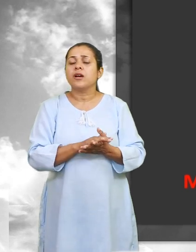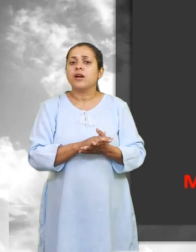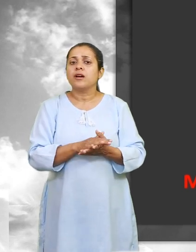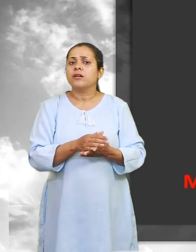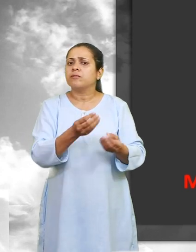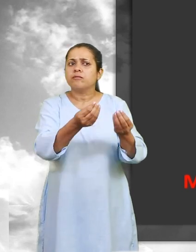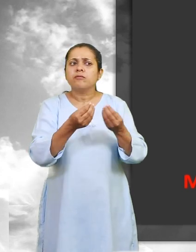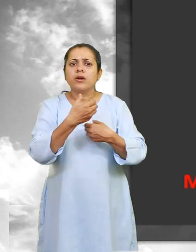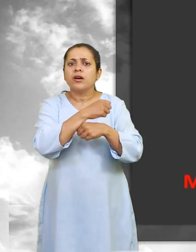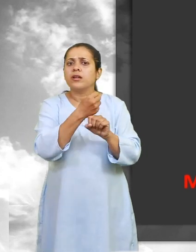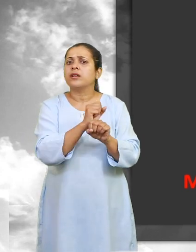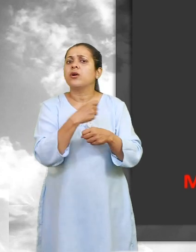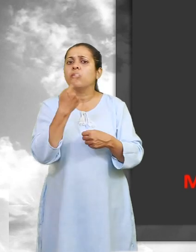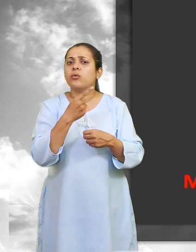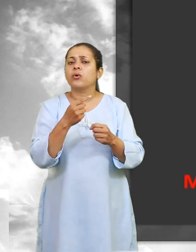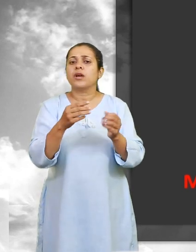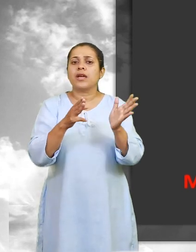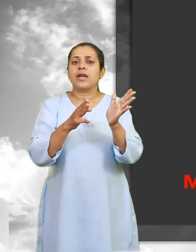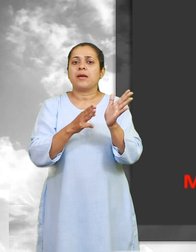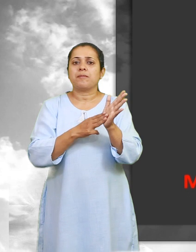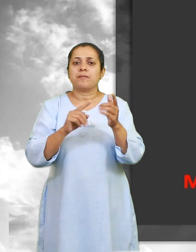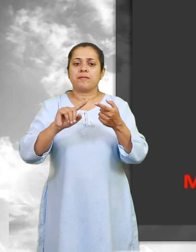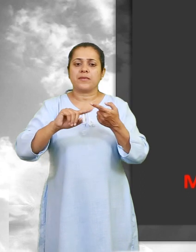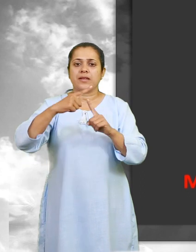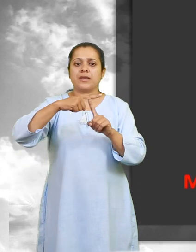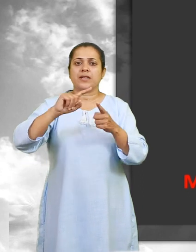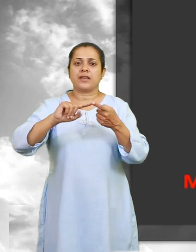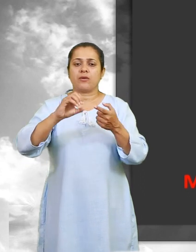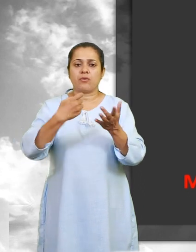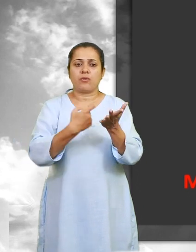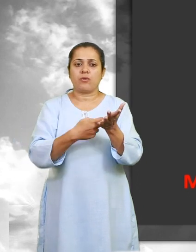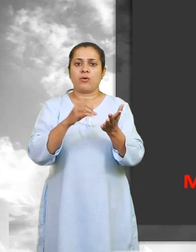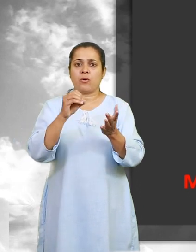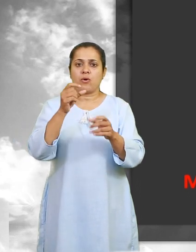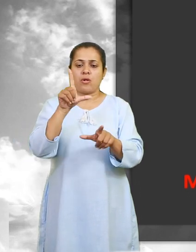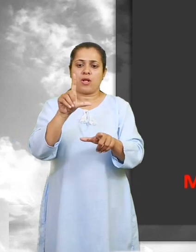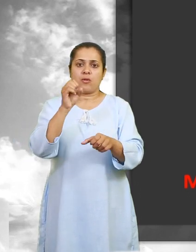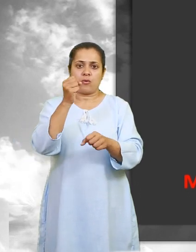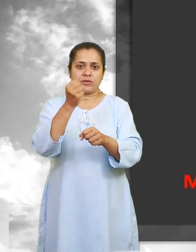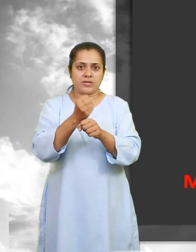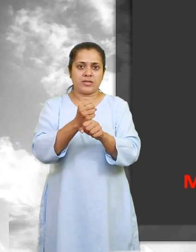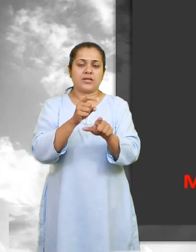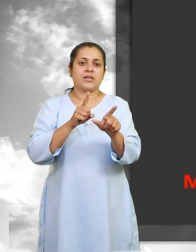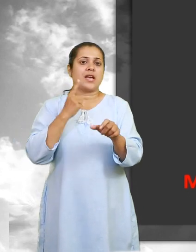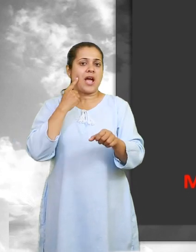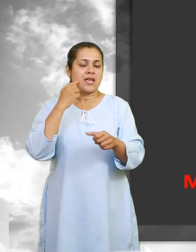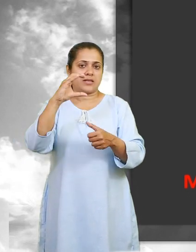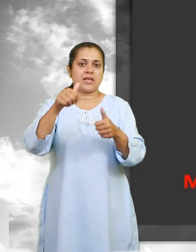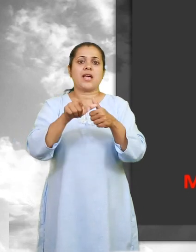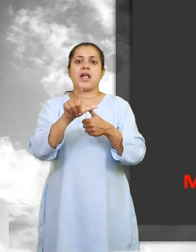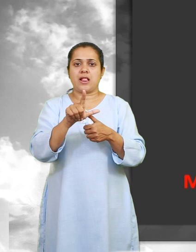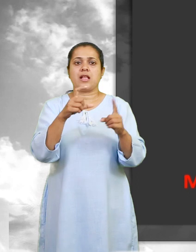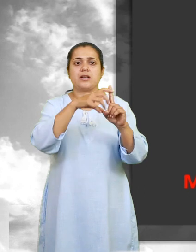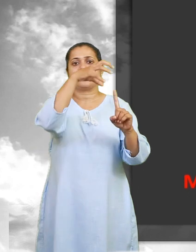by the meteorological department of the government. So they are the ones who give us this